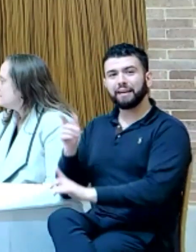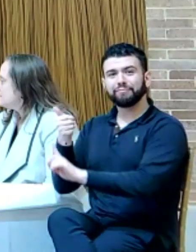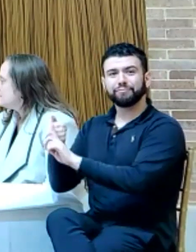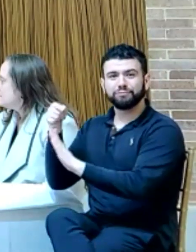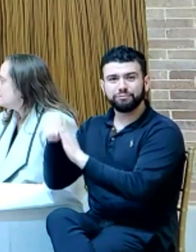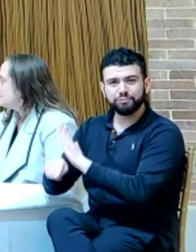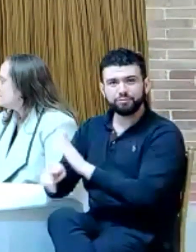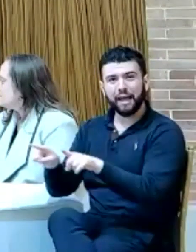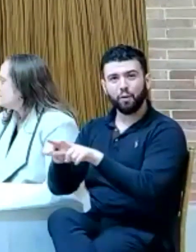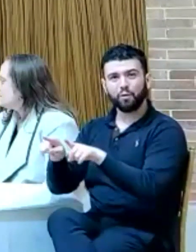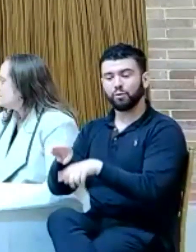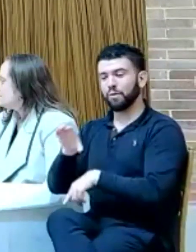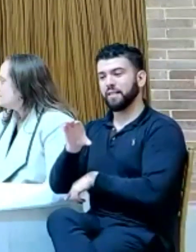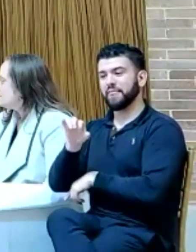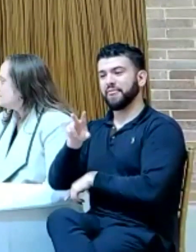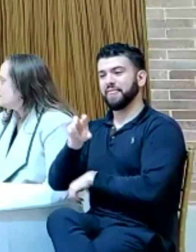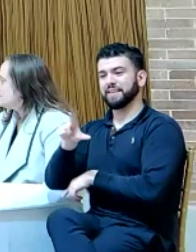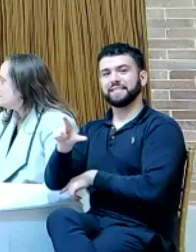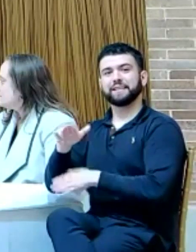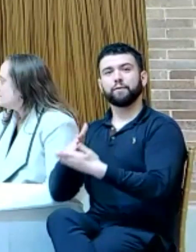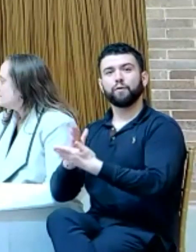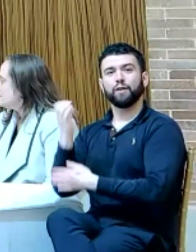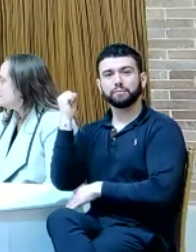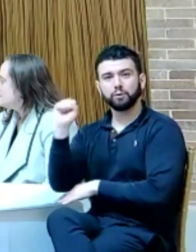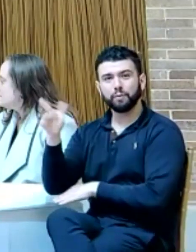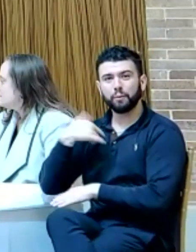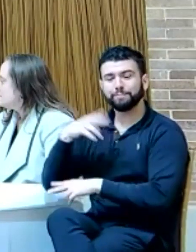Movement so that we can now enjoy her housing